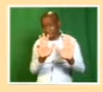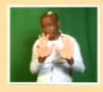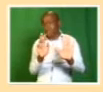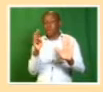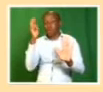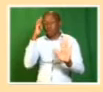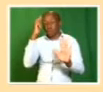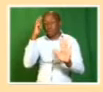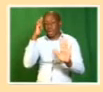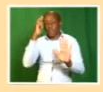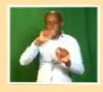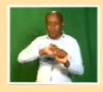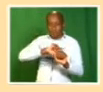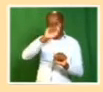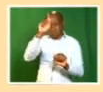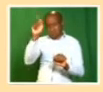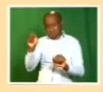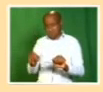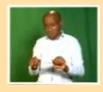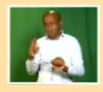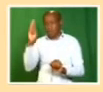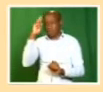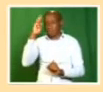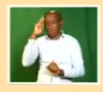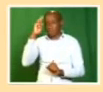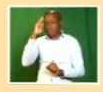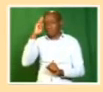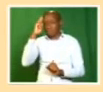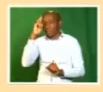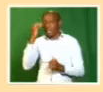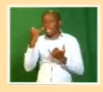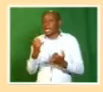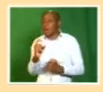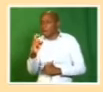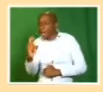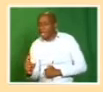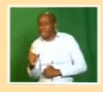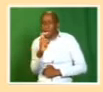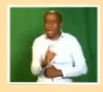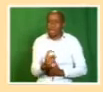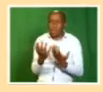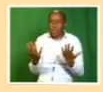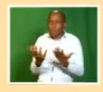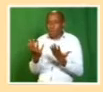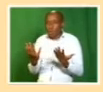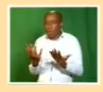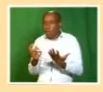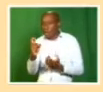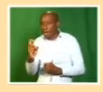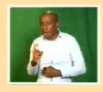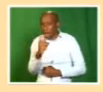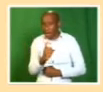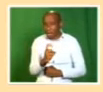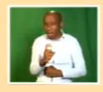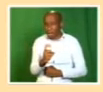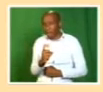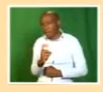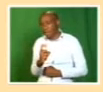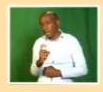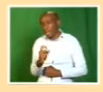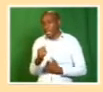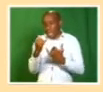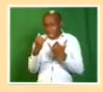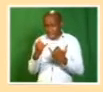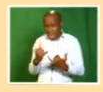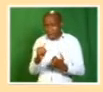concave down. The other things that we need are the x-intercept. We said we get the x-intercept by letting